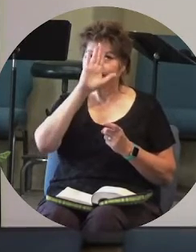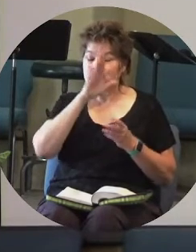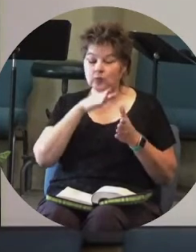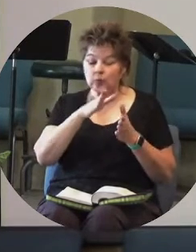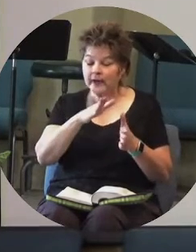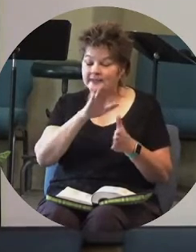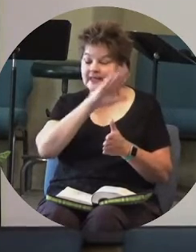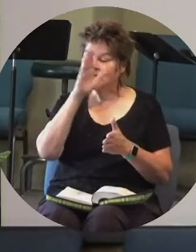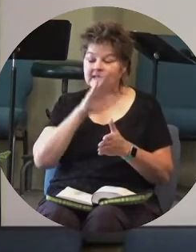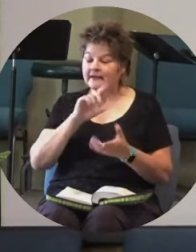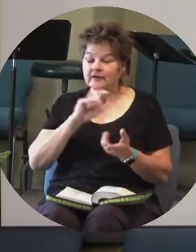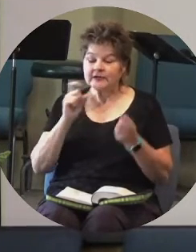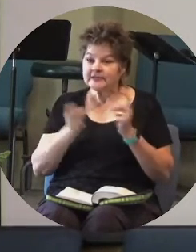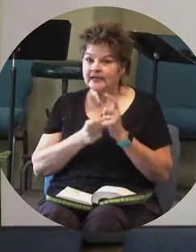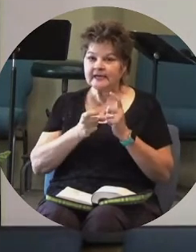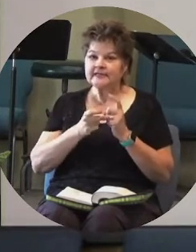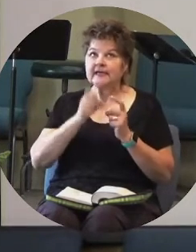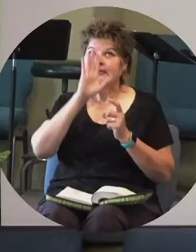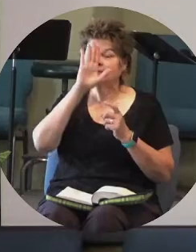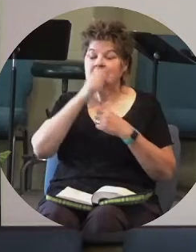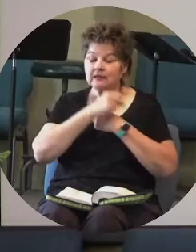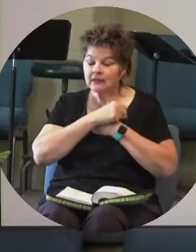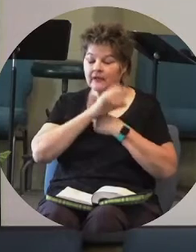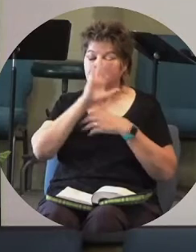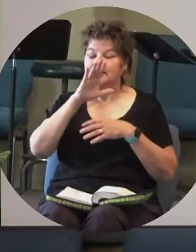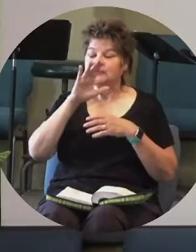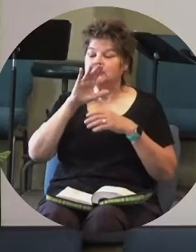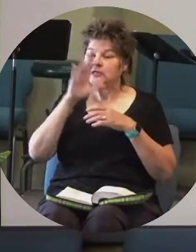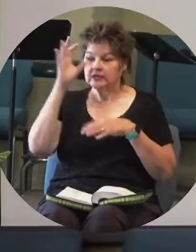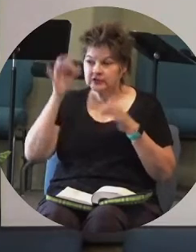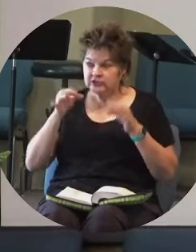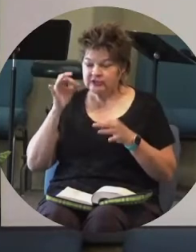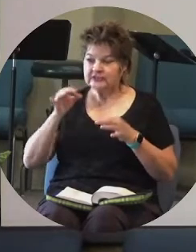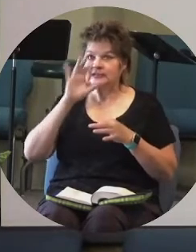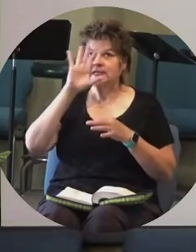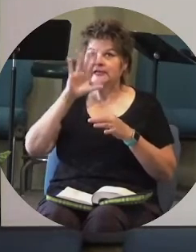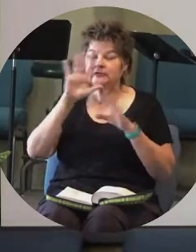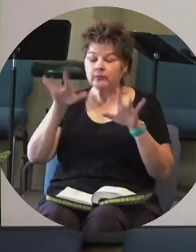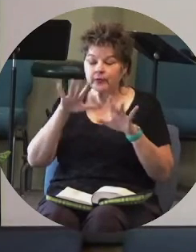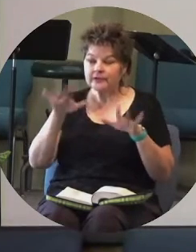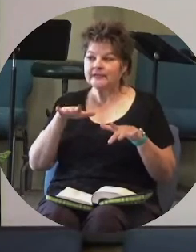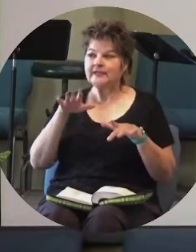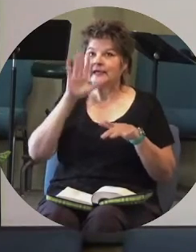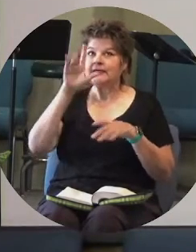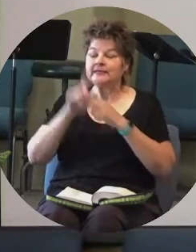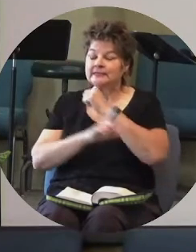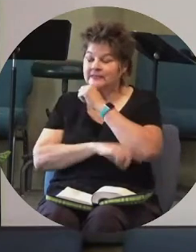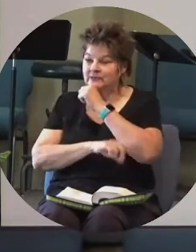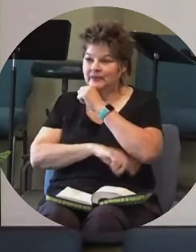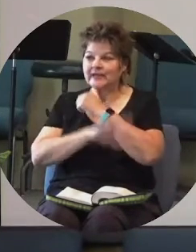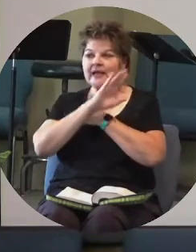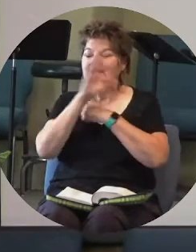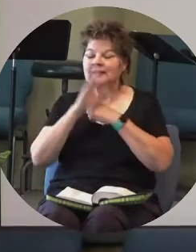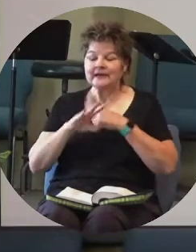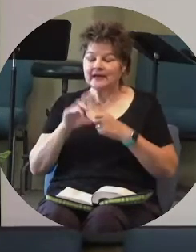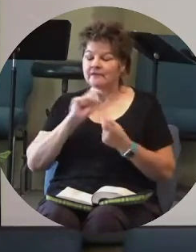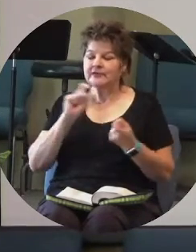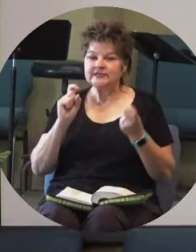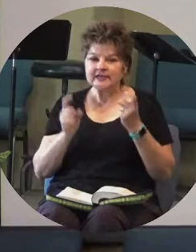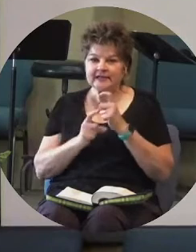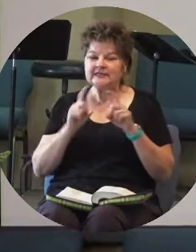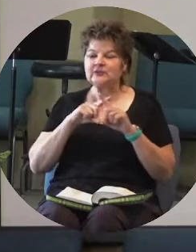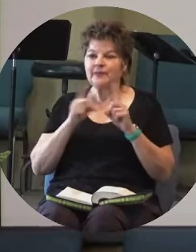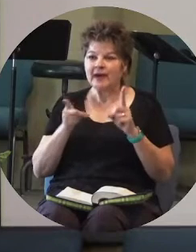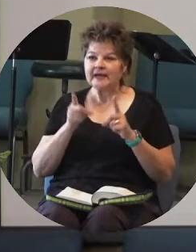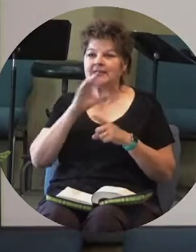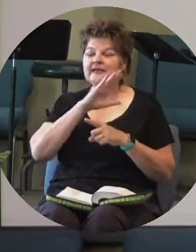His love, his justice, his mercy, his discipline, it never changes, but he never stops